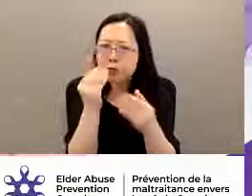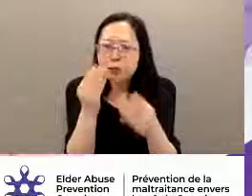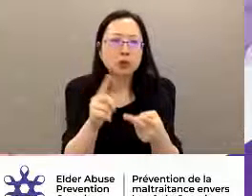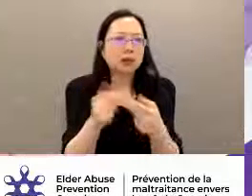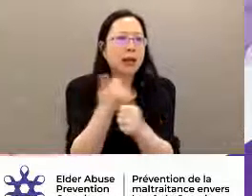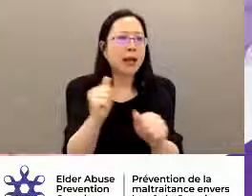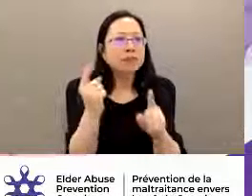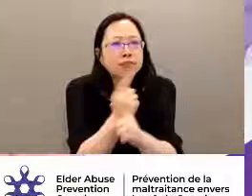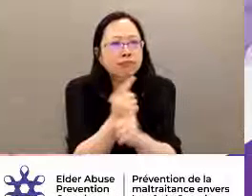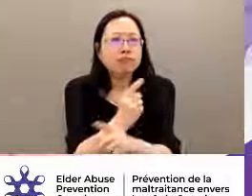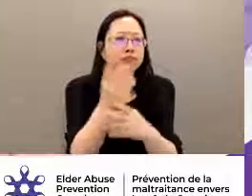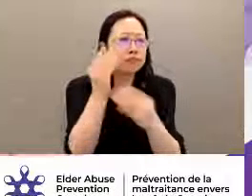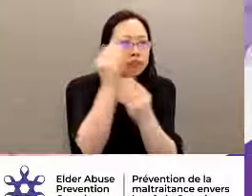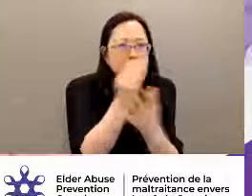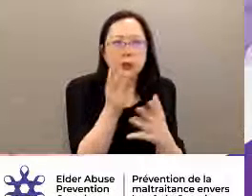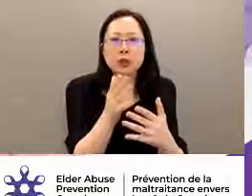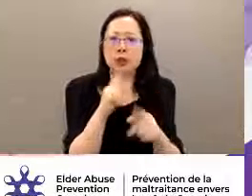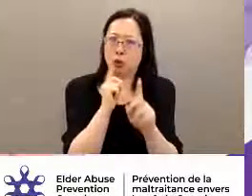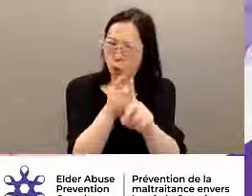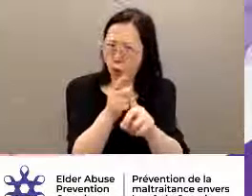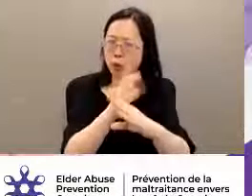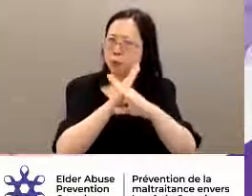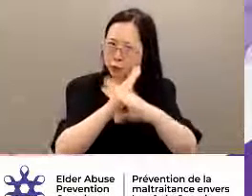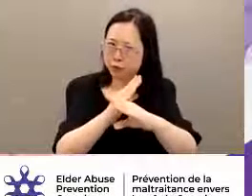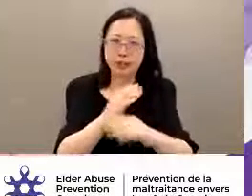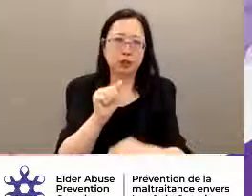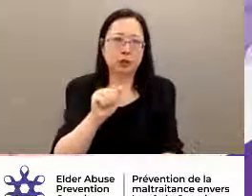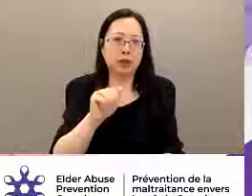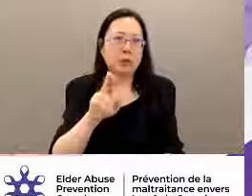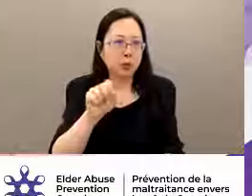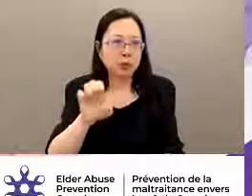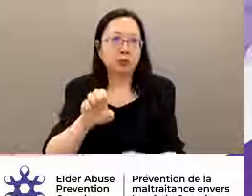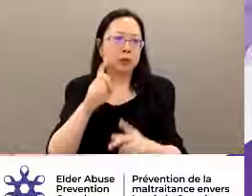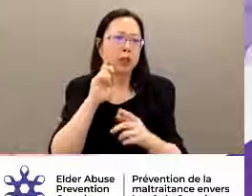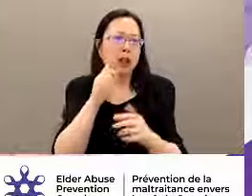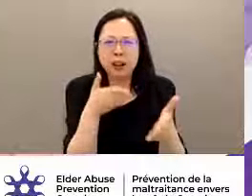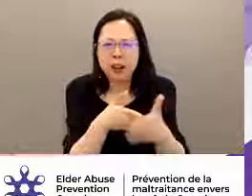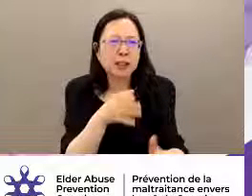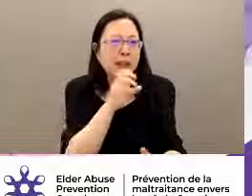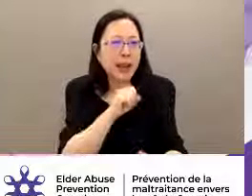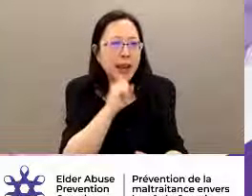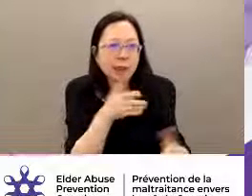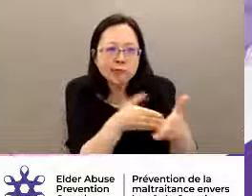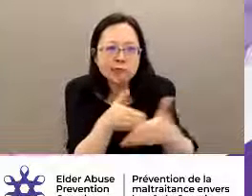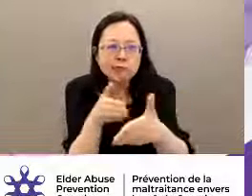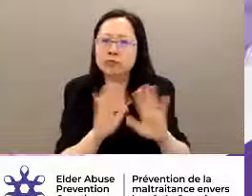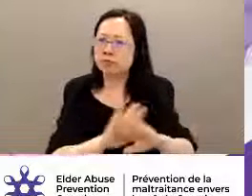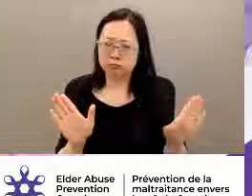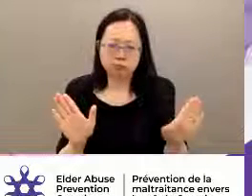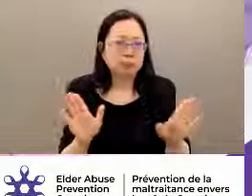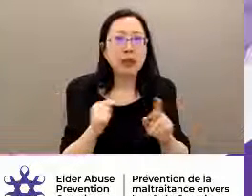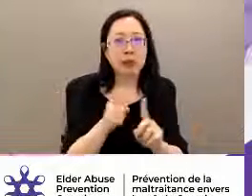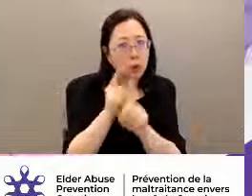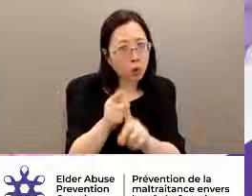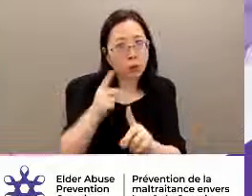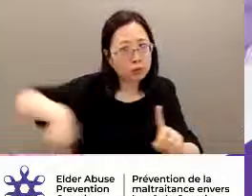information around elder abuse prevention, around ageism, the goal being to help people stay safe and keep